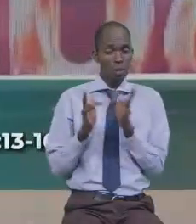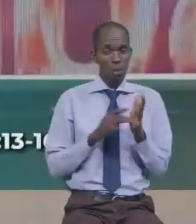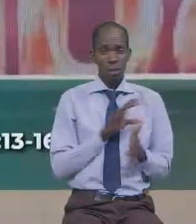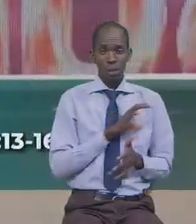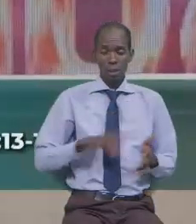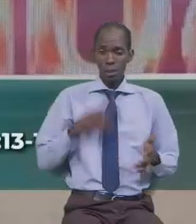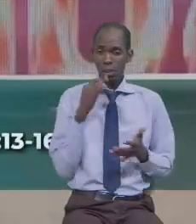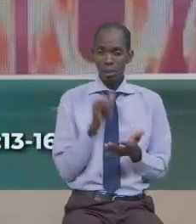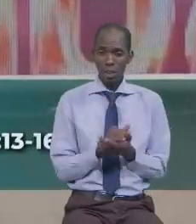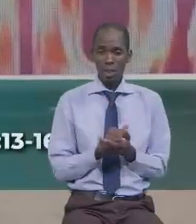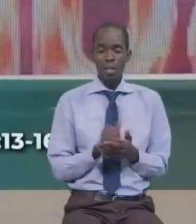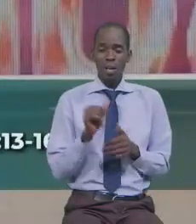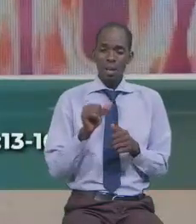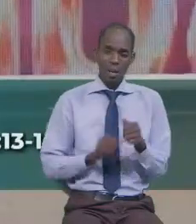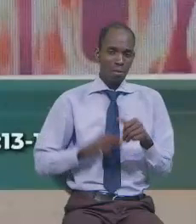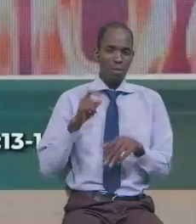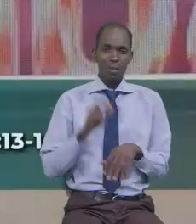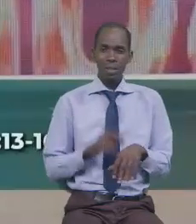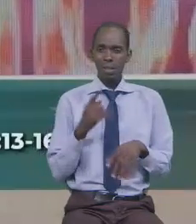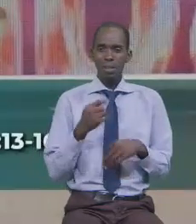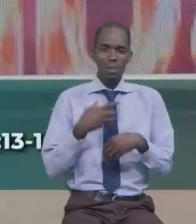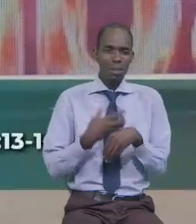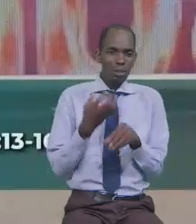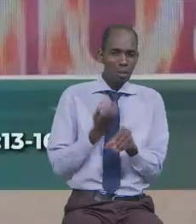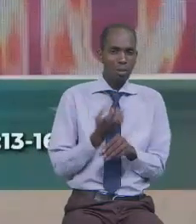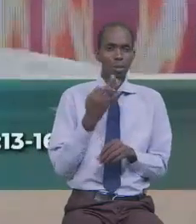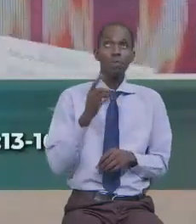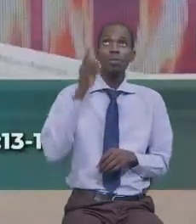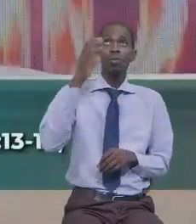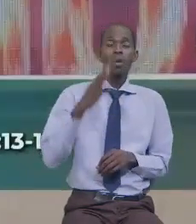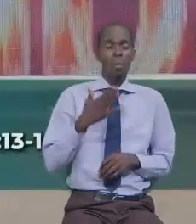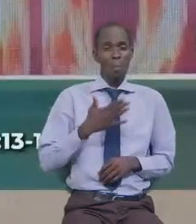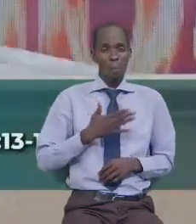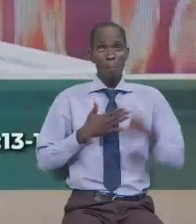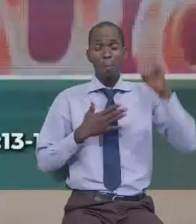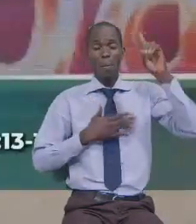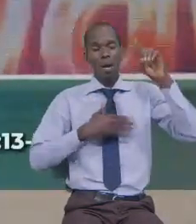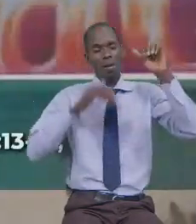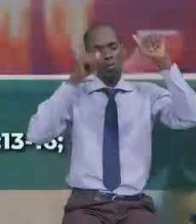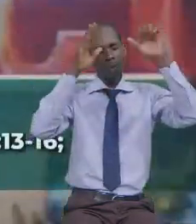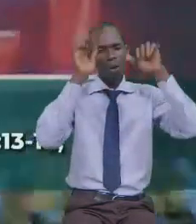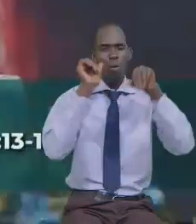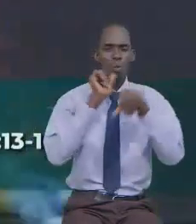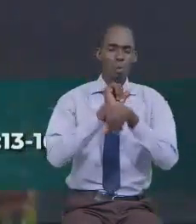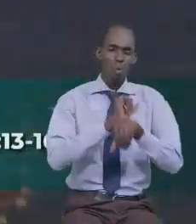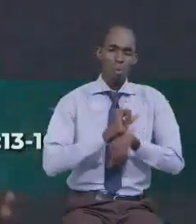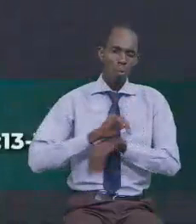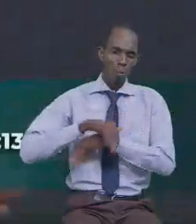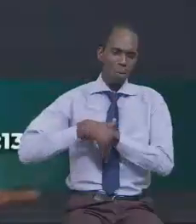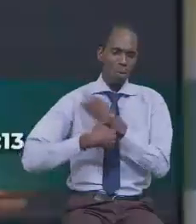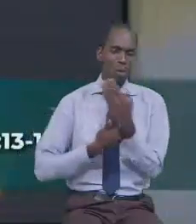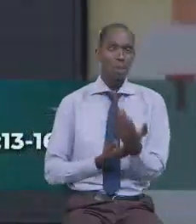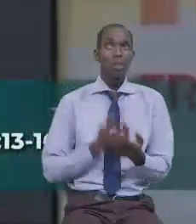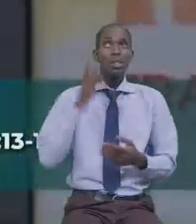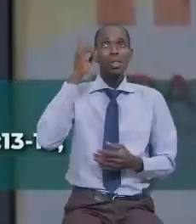time the creation of God, my Father walketh hitherto. He looked at what he had planned